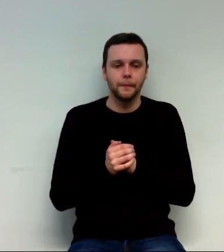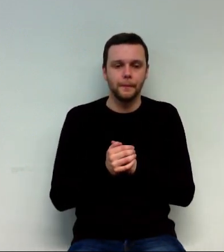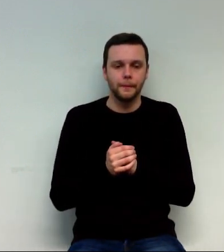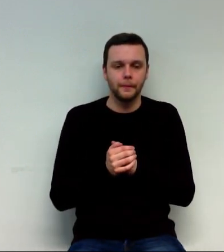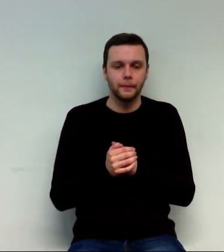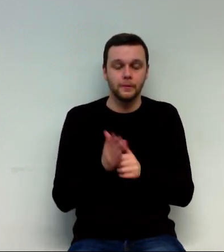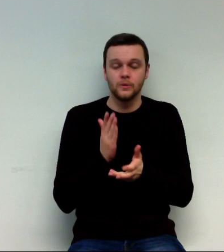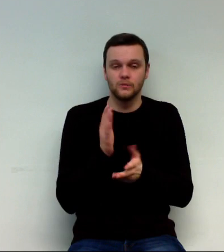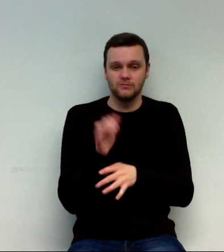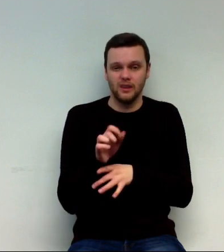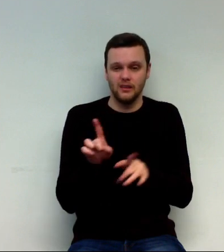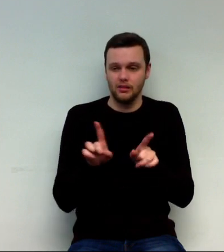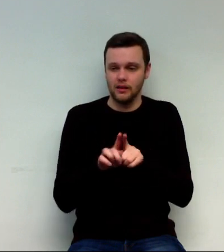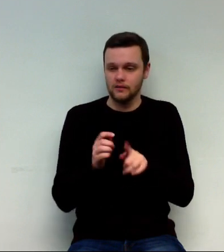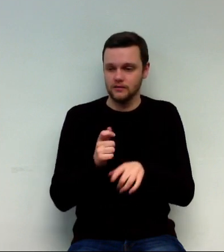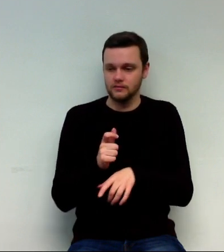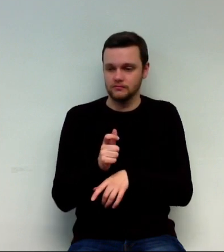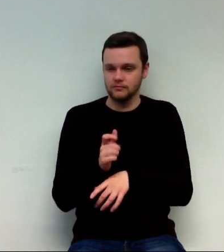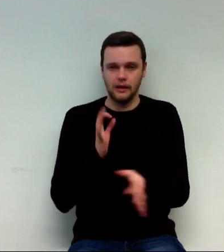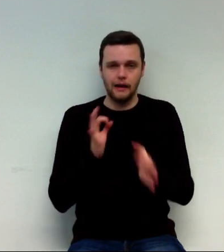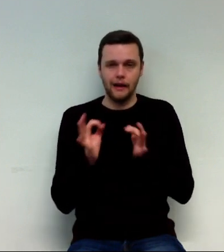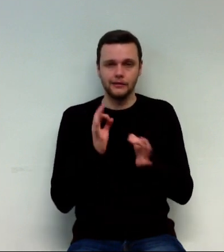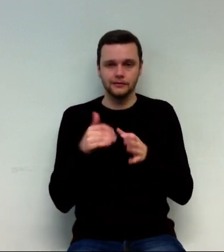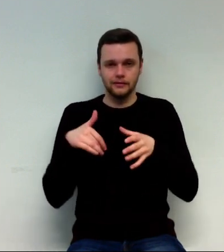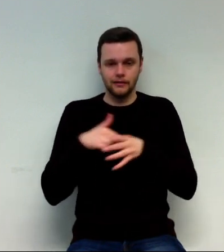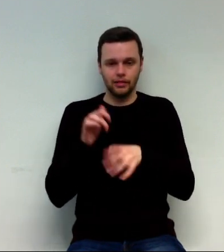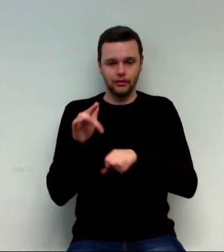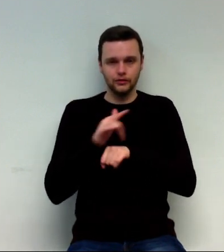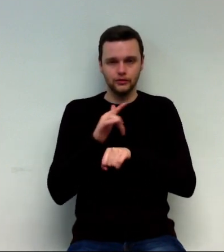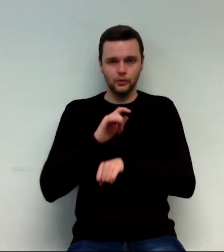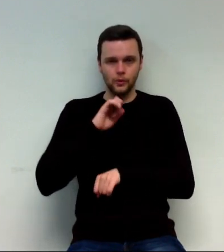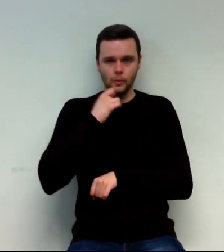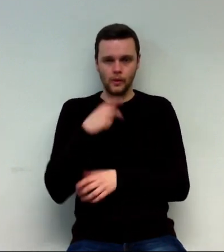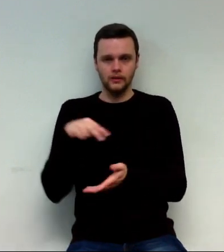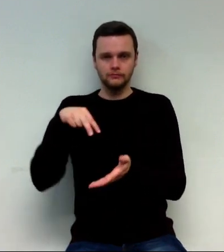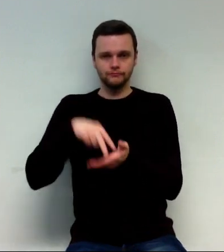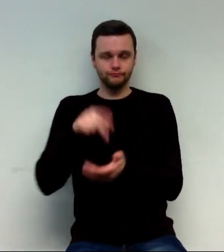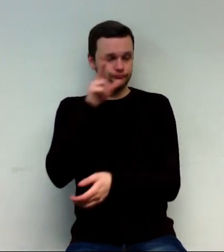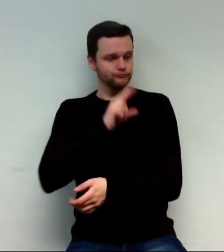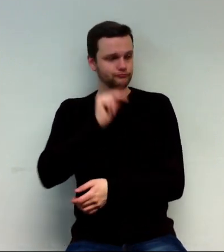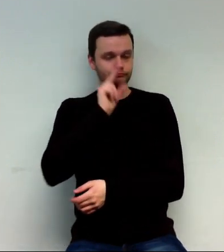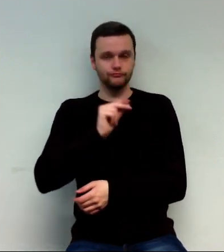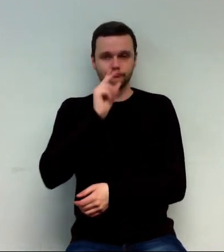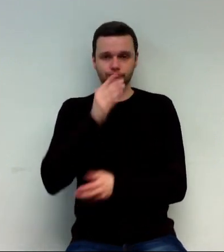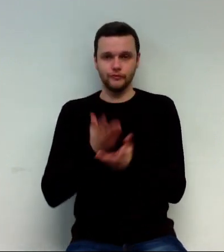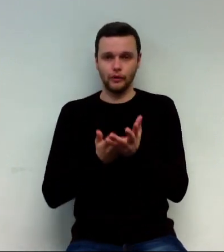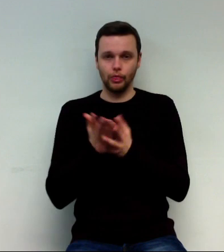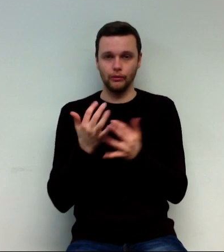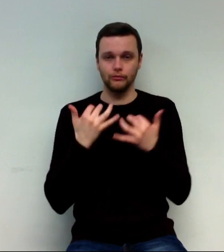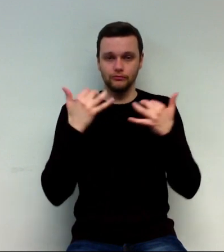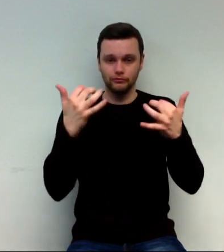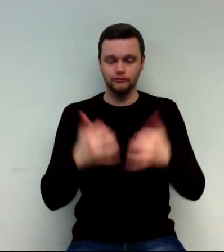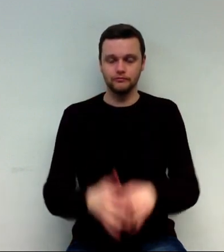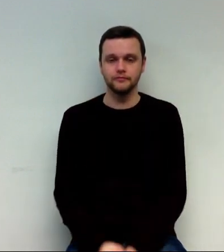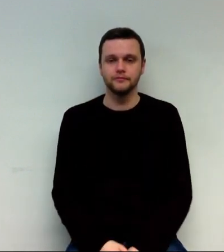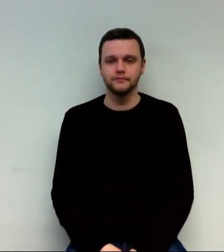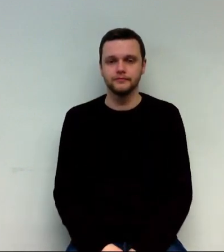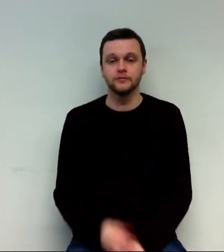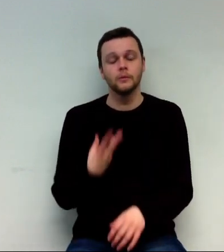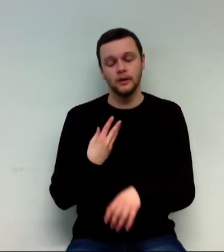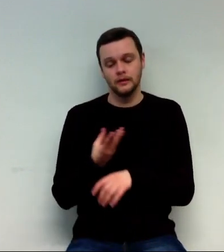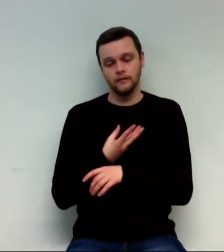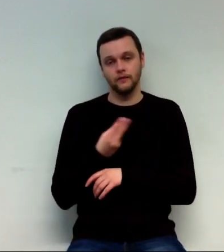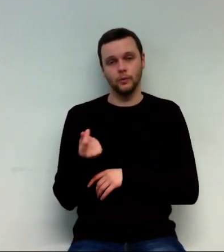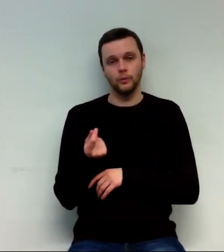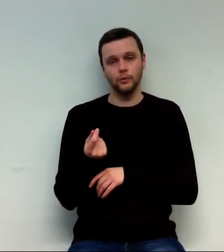a cast member essentially providing narration as the plot develops. So there's been a couple of shows in the past